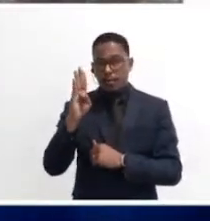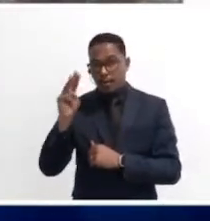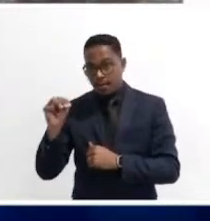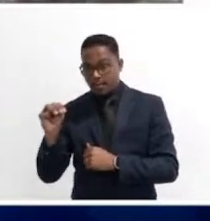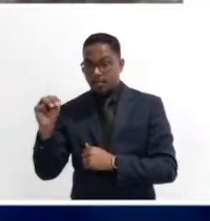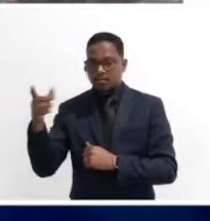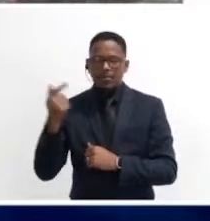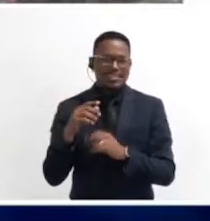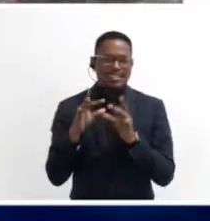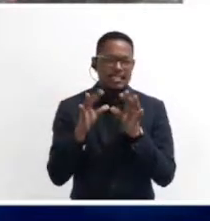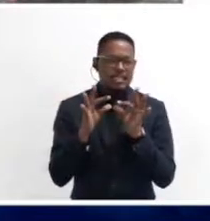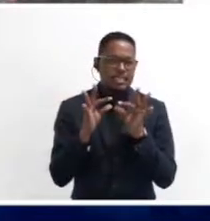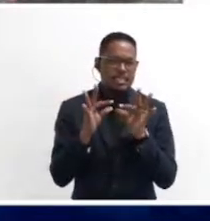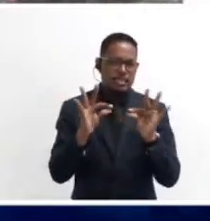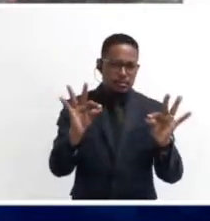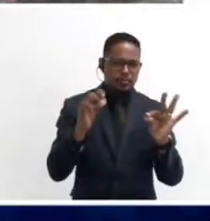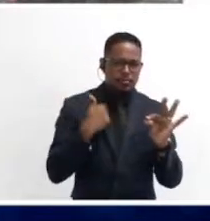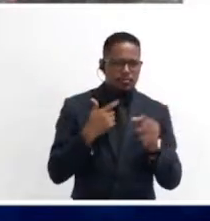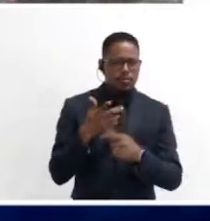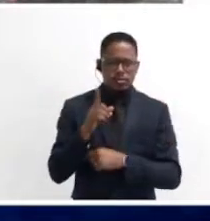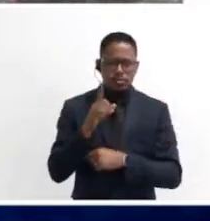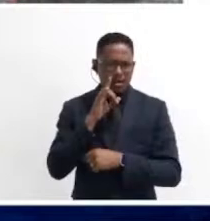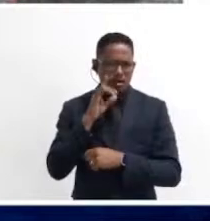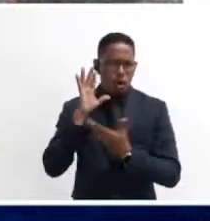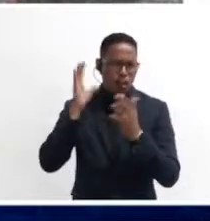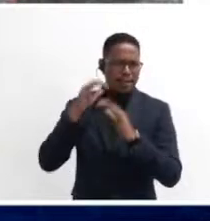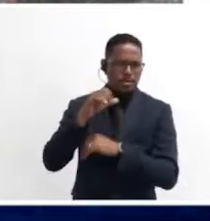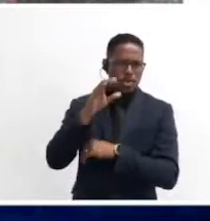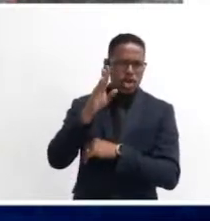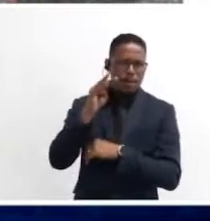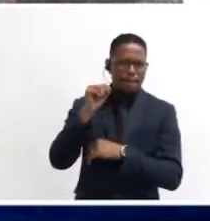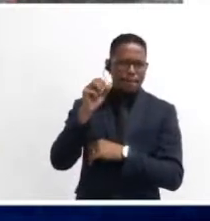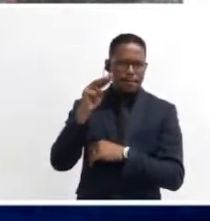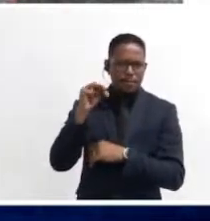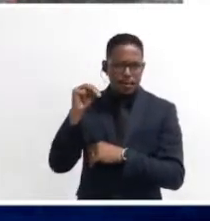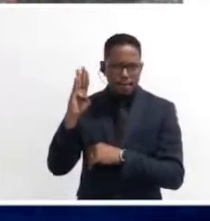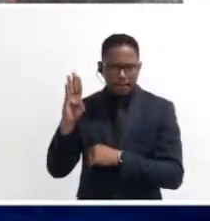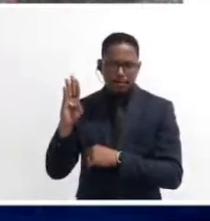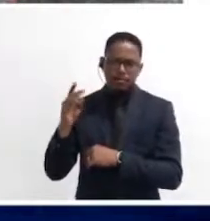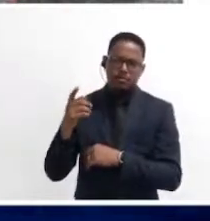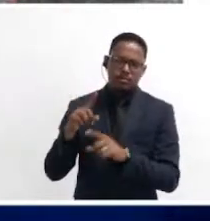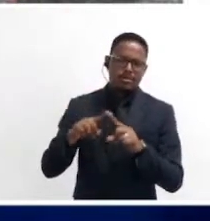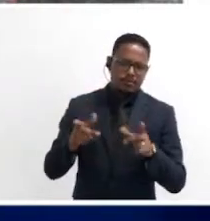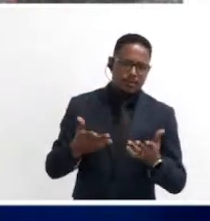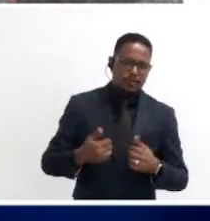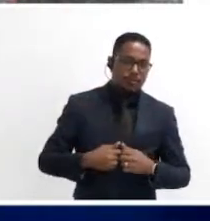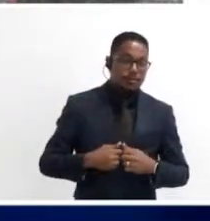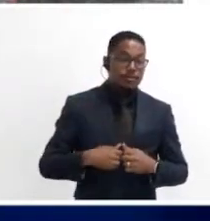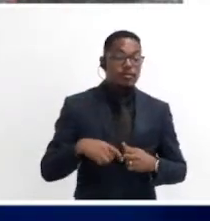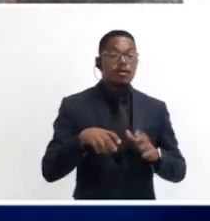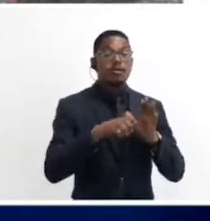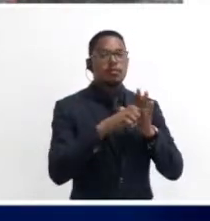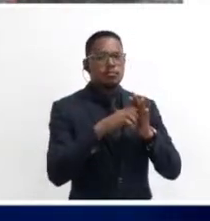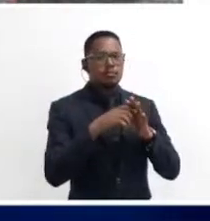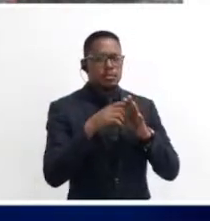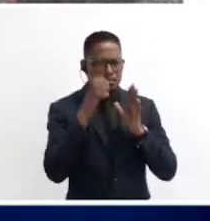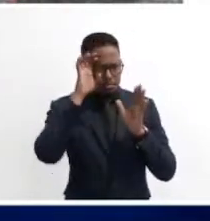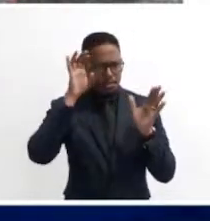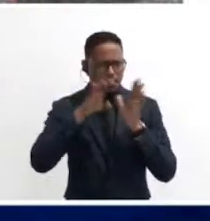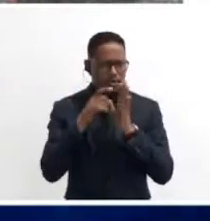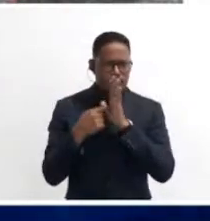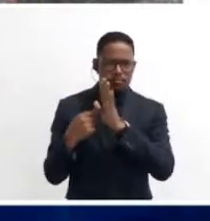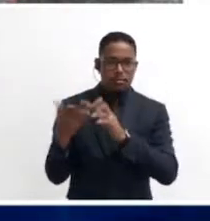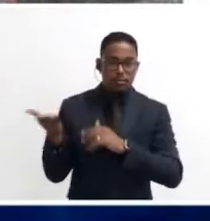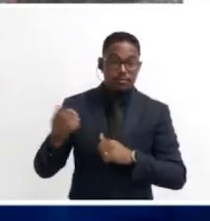So that's what this illustration is trying to show. In fact, sometimes that UBM is so thin that we can't